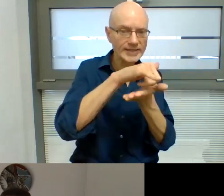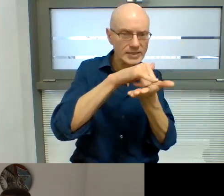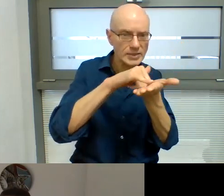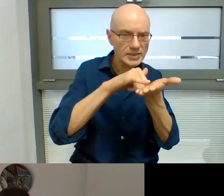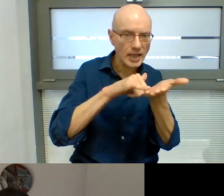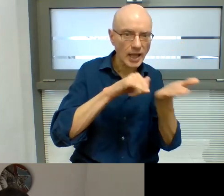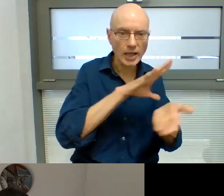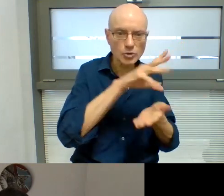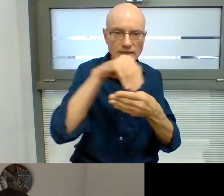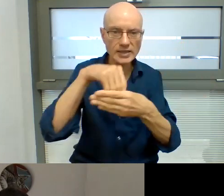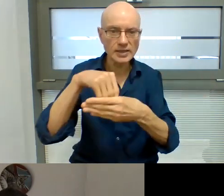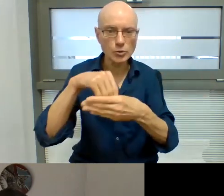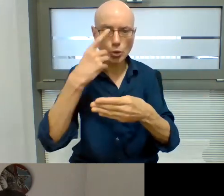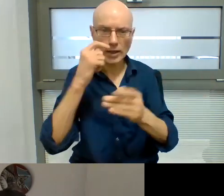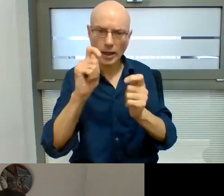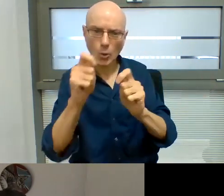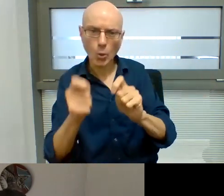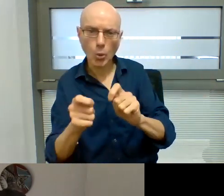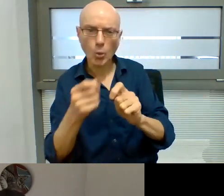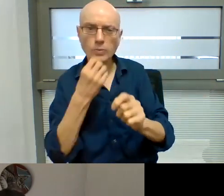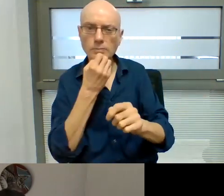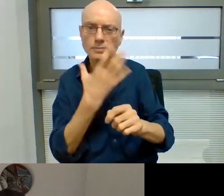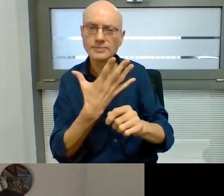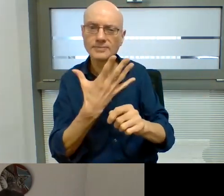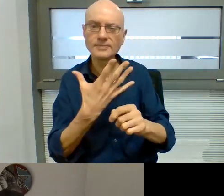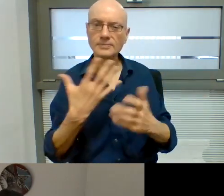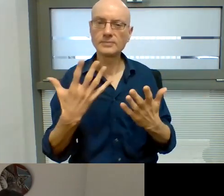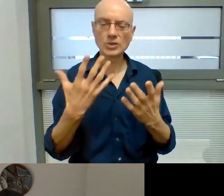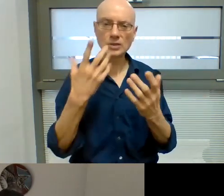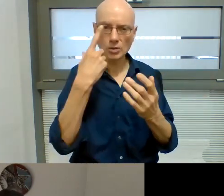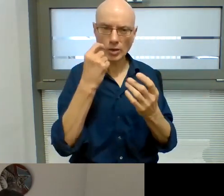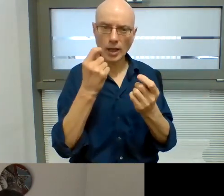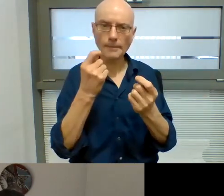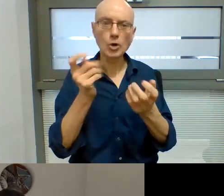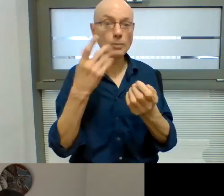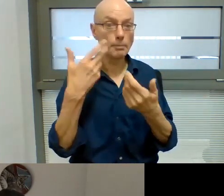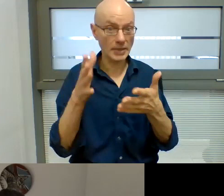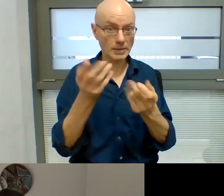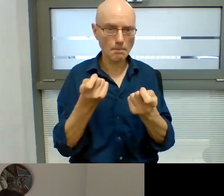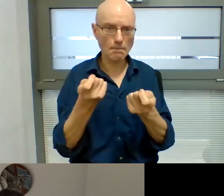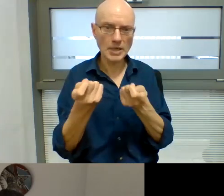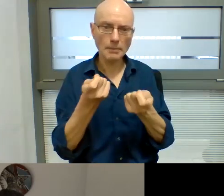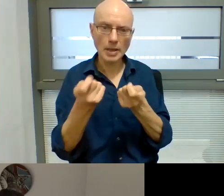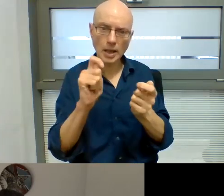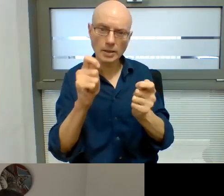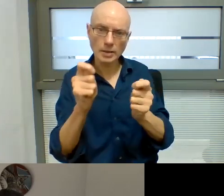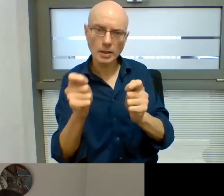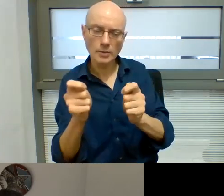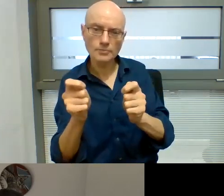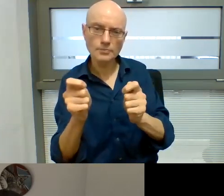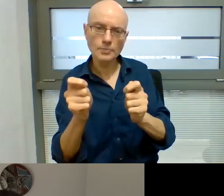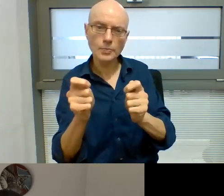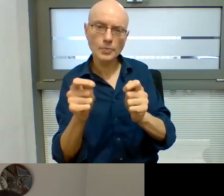many glorious things with that. And I've kind of manipulated that with portraits of my